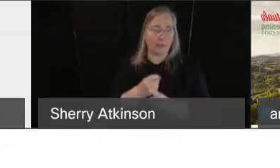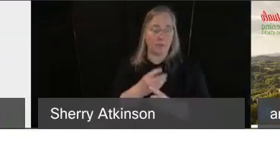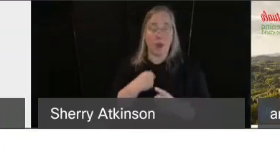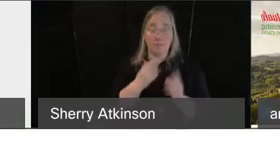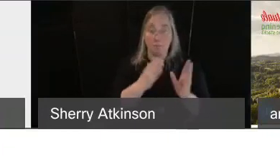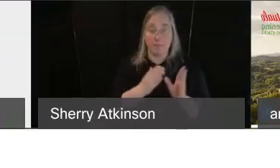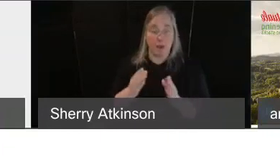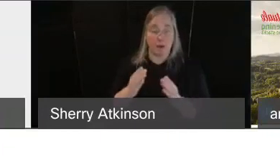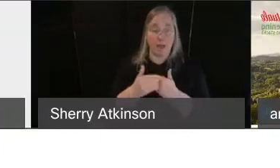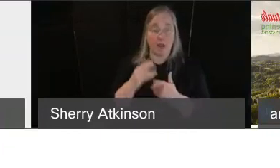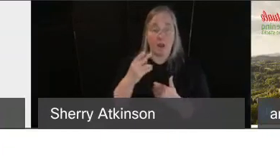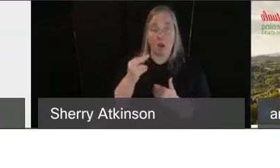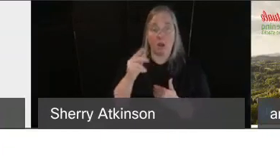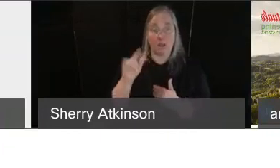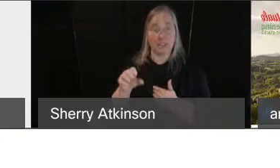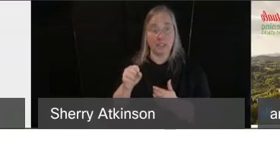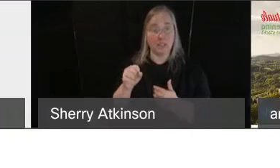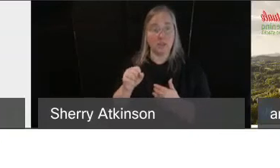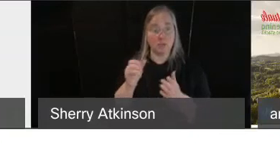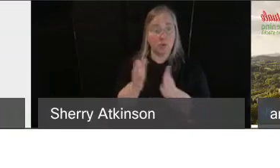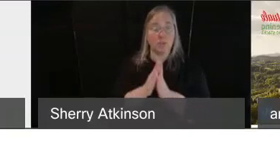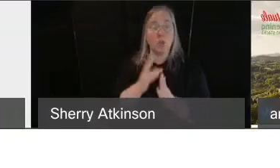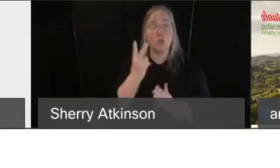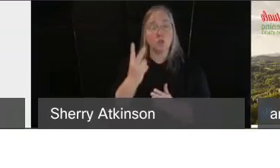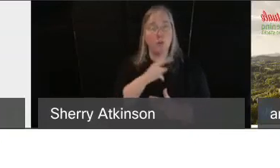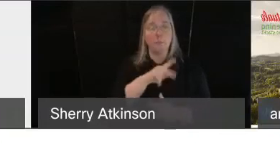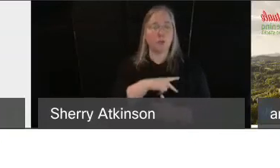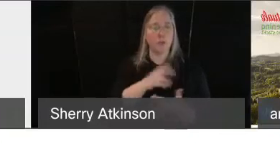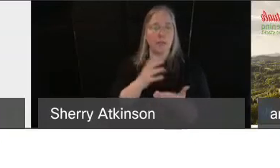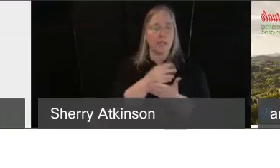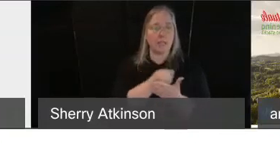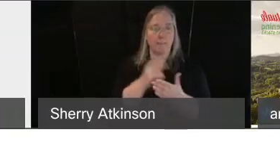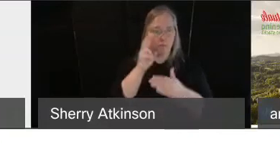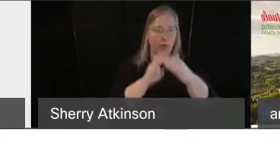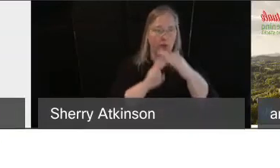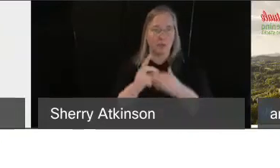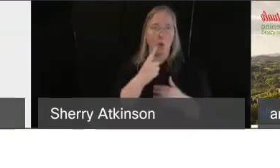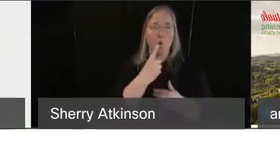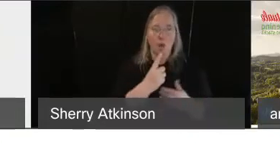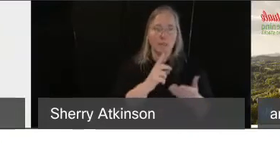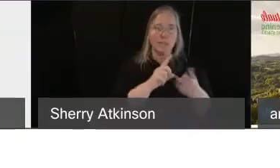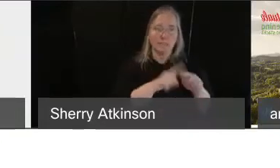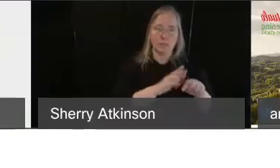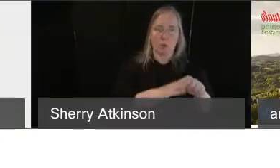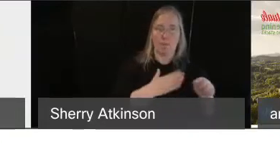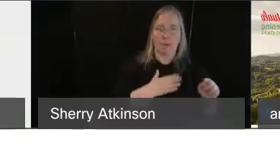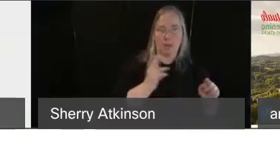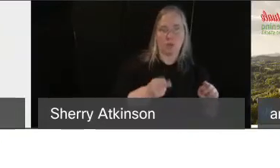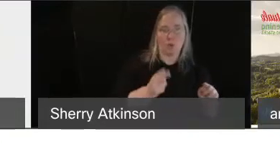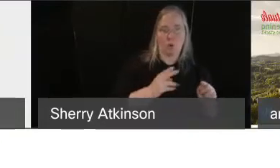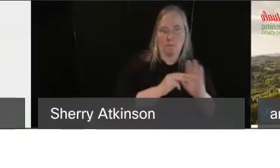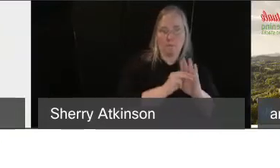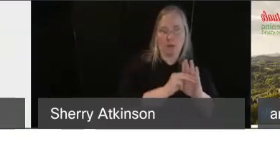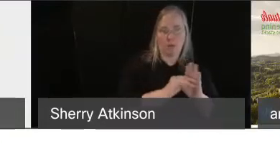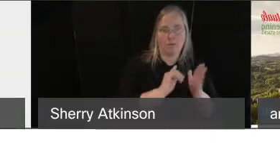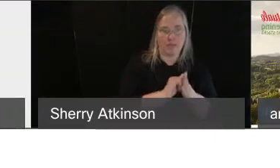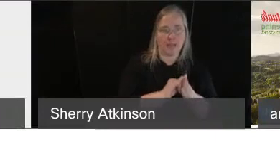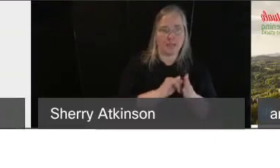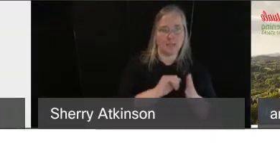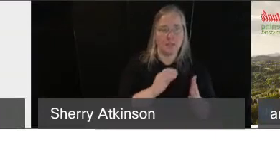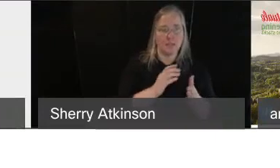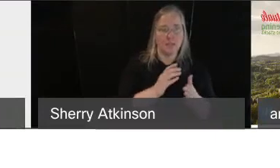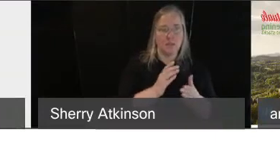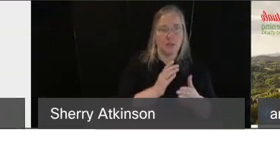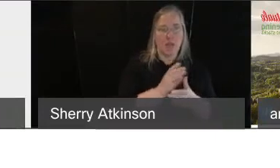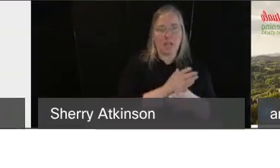request, 2 personal income forecasts here. One is based on my historical model, which is really kind of a share model, looking at